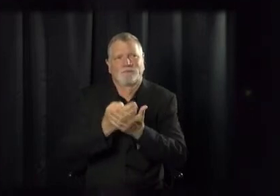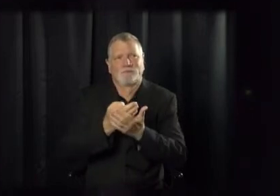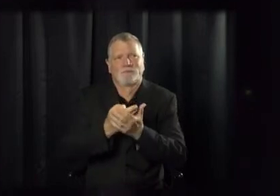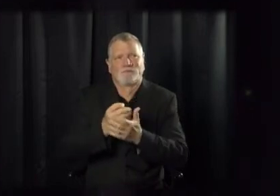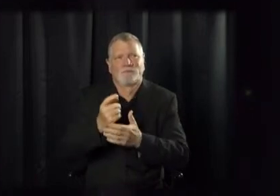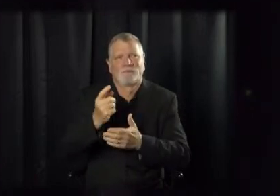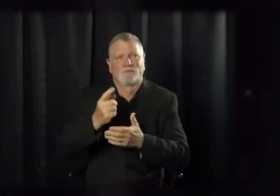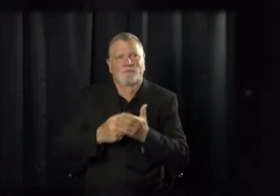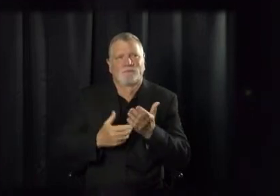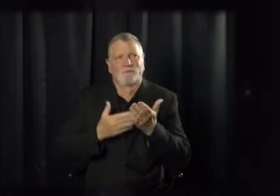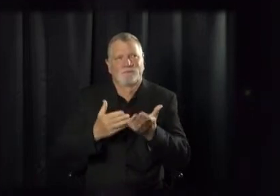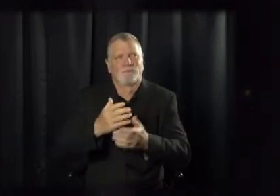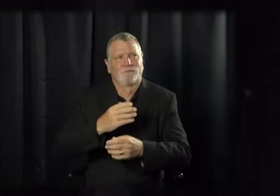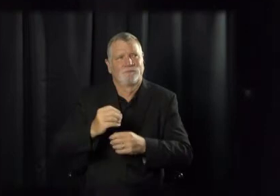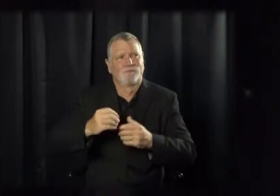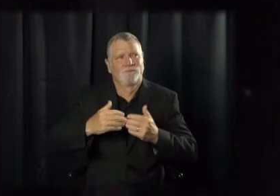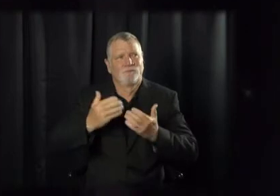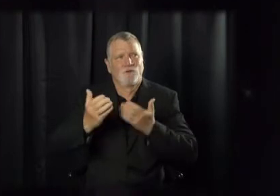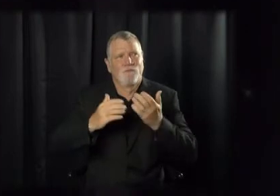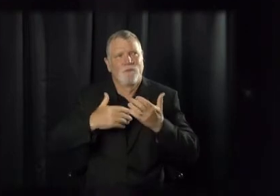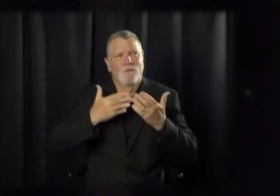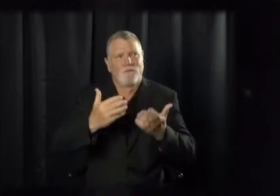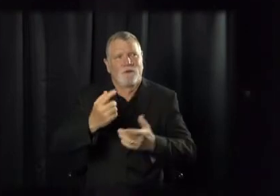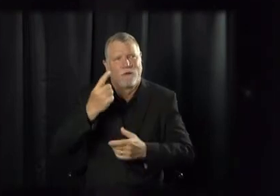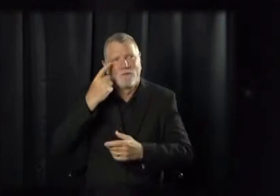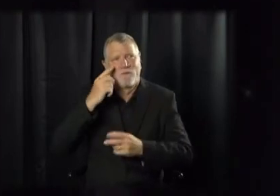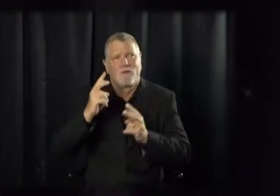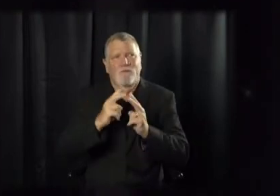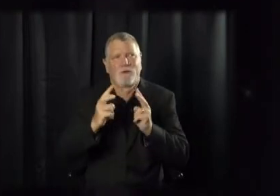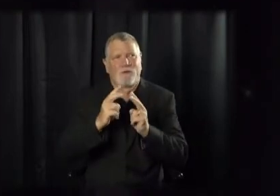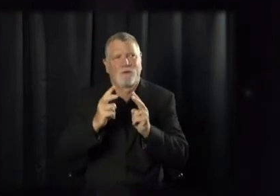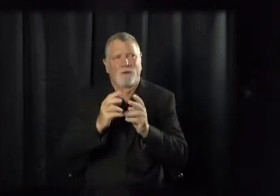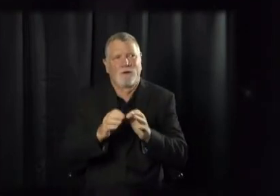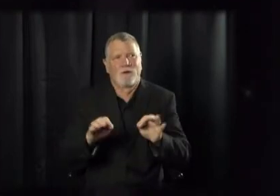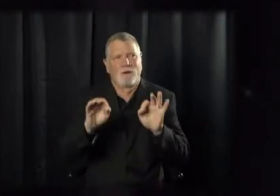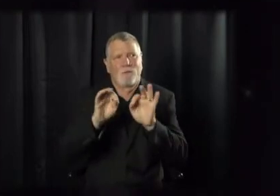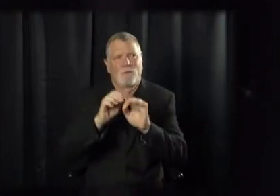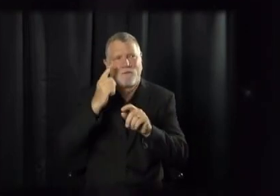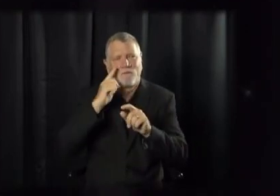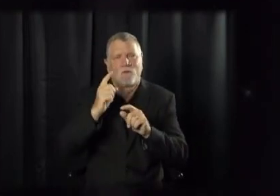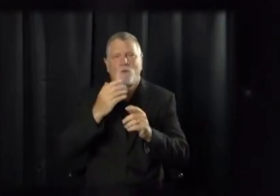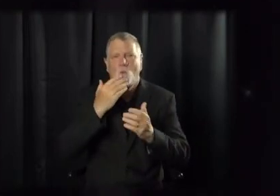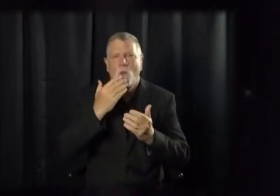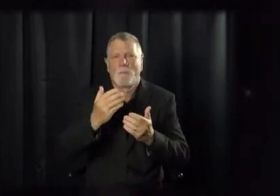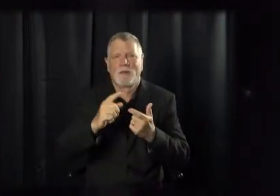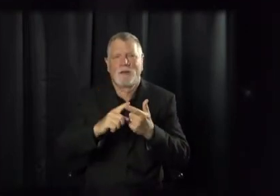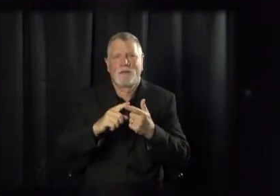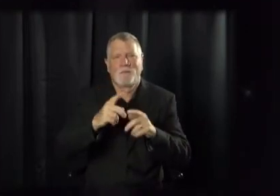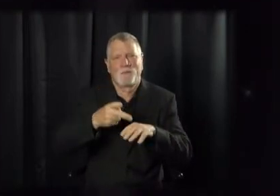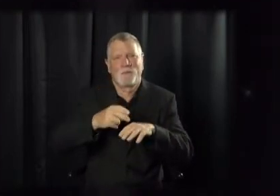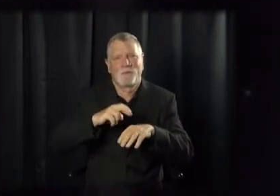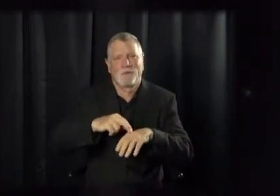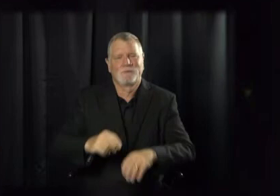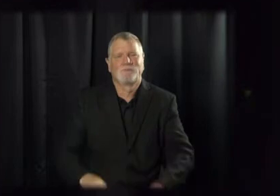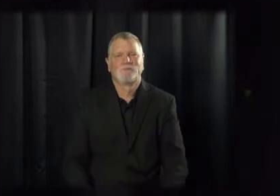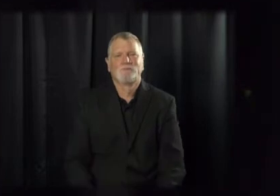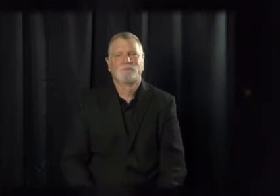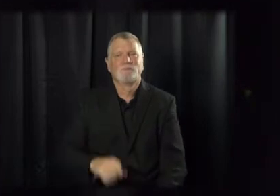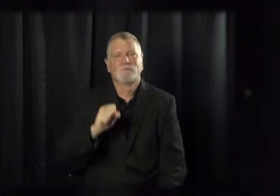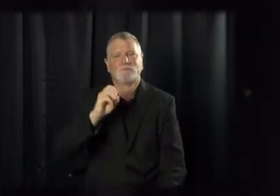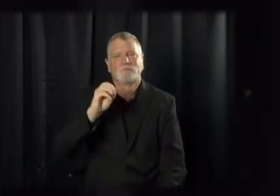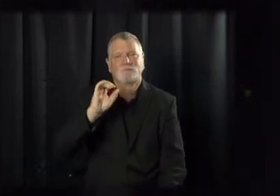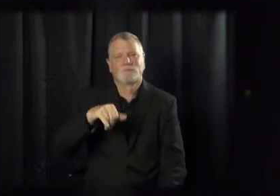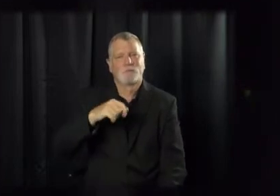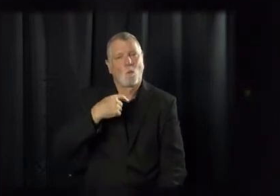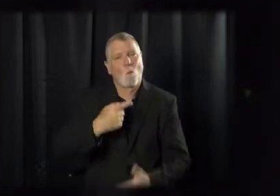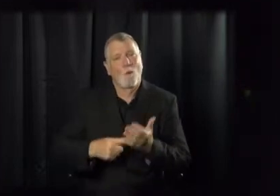they provide and the services they provide, which are very important to the well-being of the people of Puerto Rico. So that's what